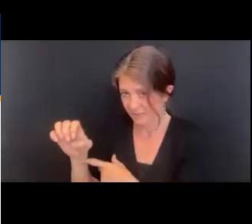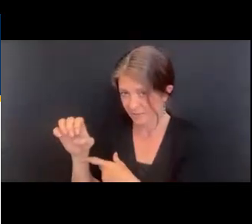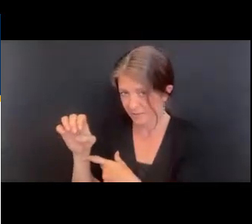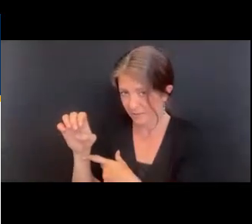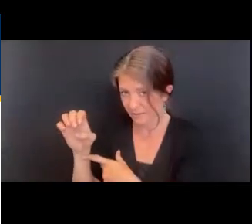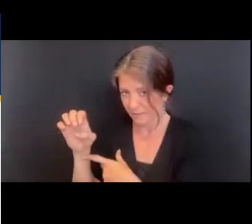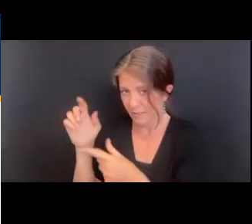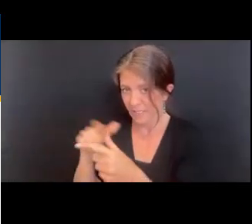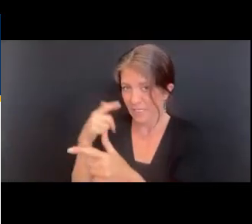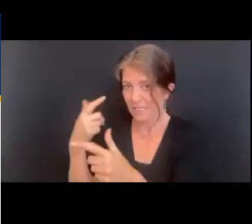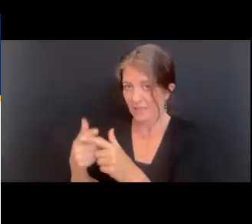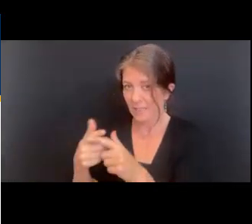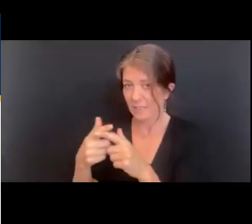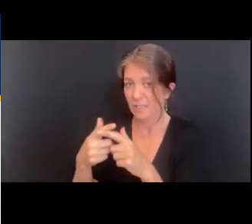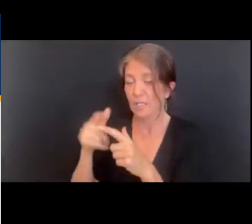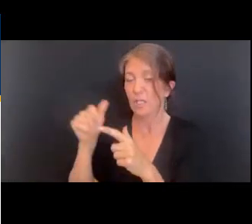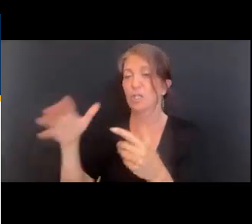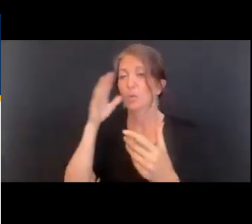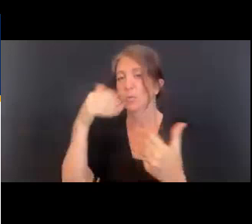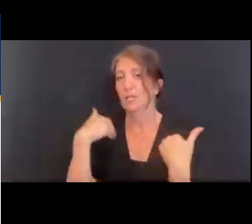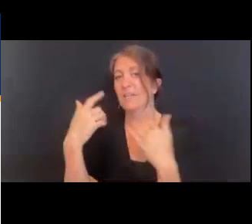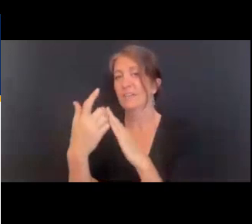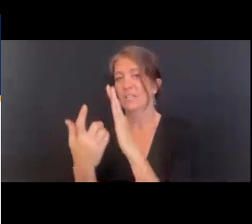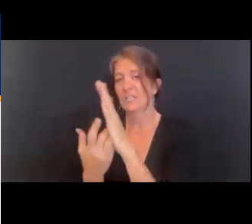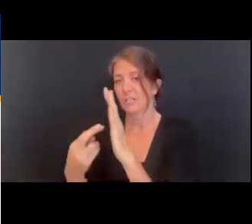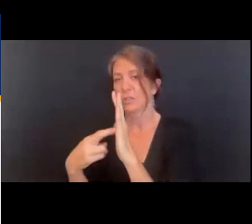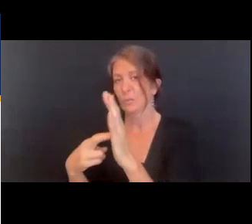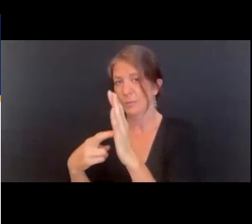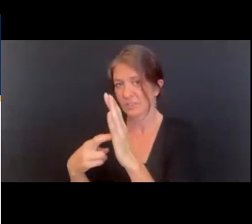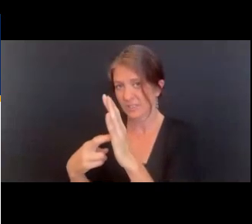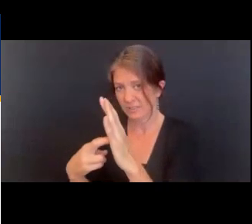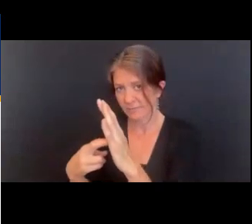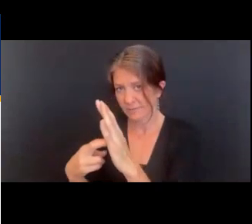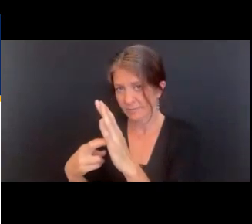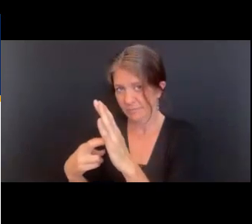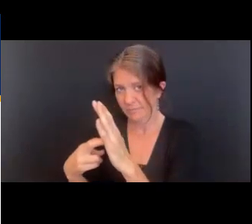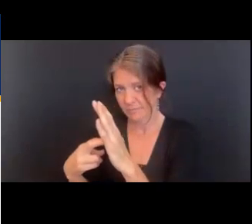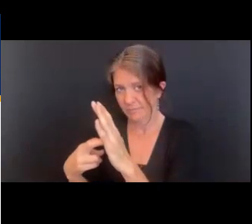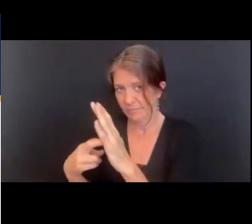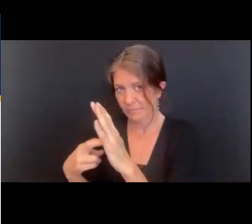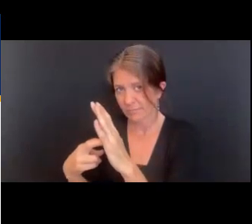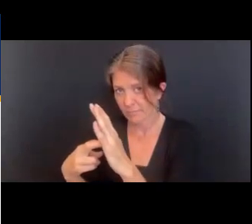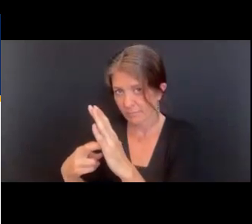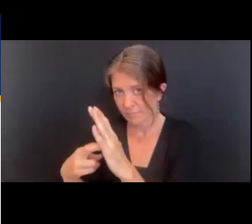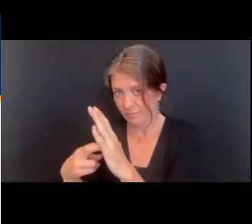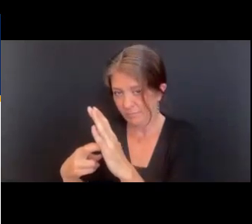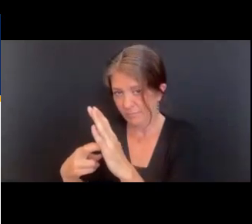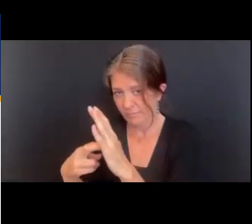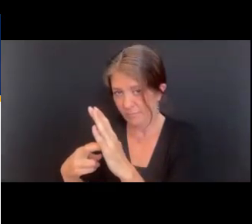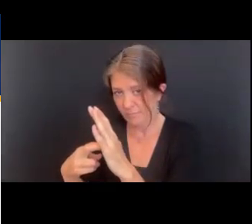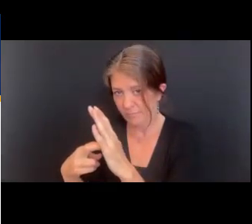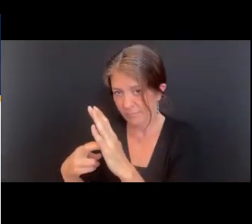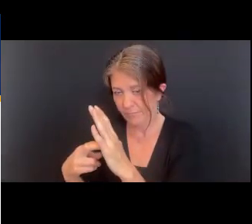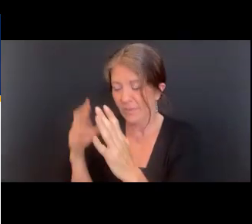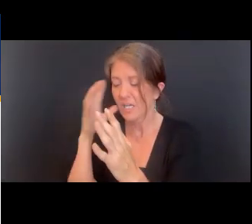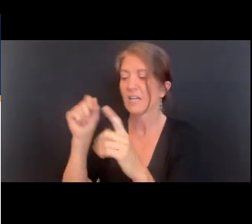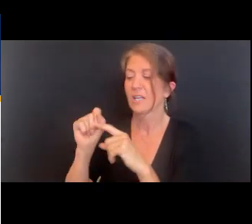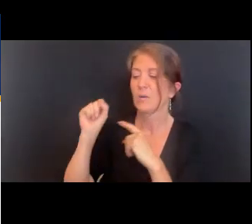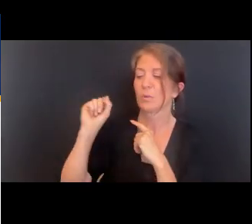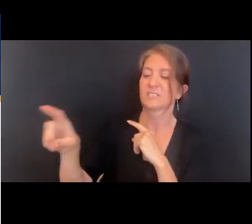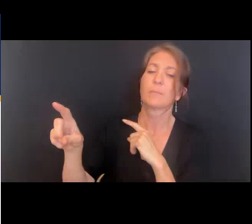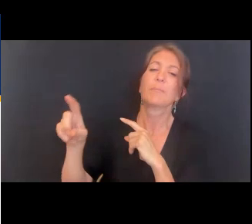to KDHE. The administrative case manager will submit the completed Medicaid application to KDHE electronically or by